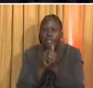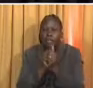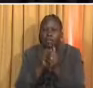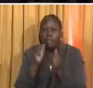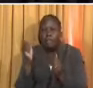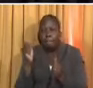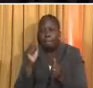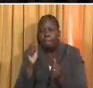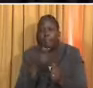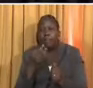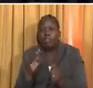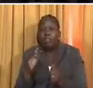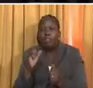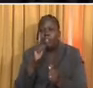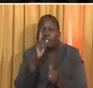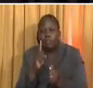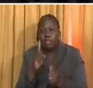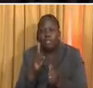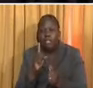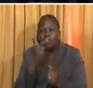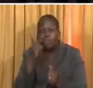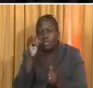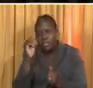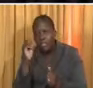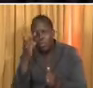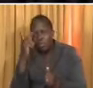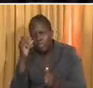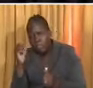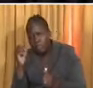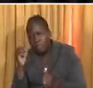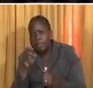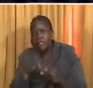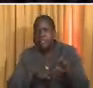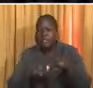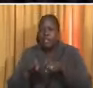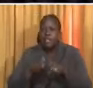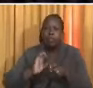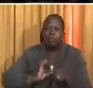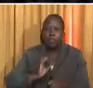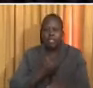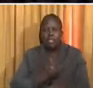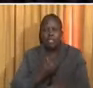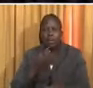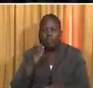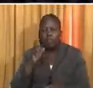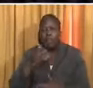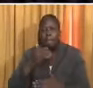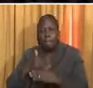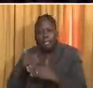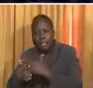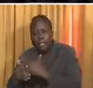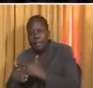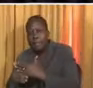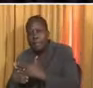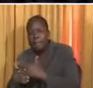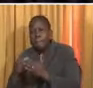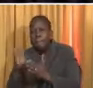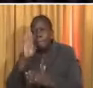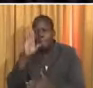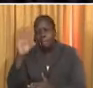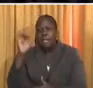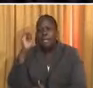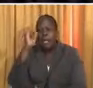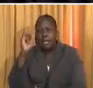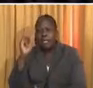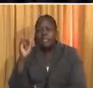2020, the Steering Committee on the Implementation of Building Bridges to a United Kenya Task Force